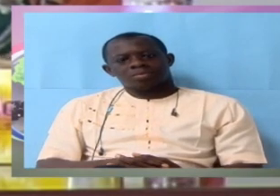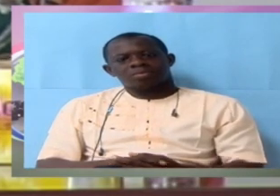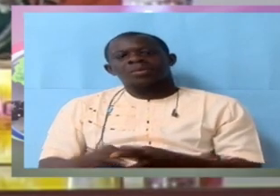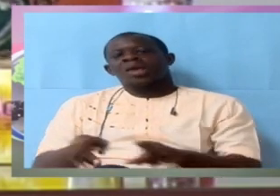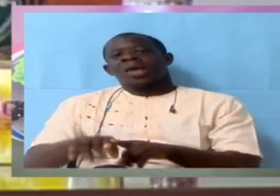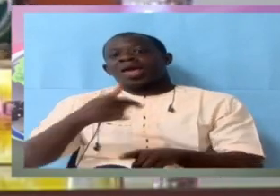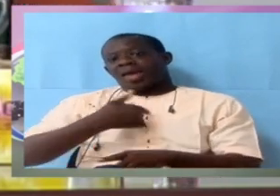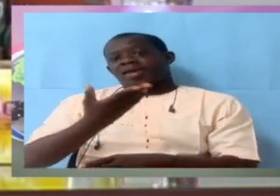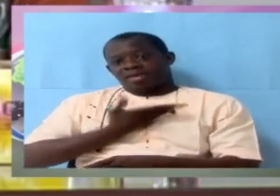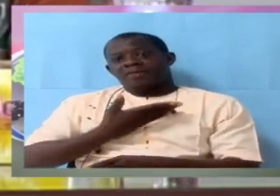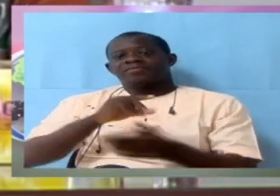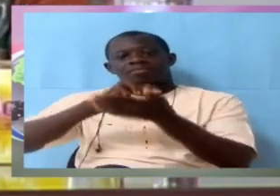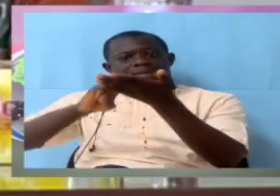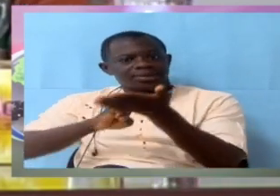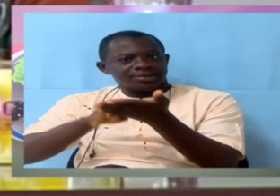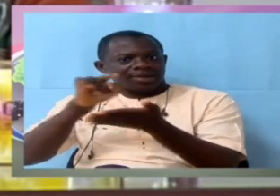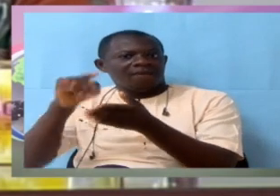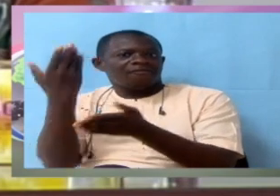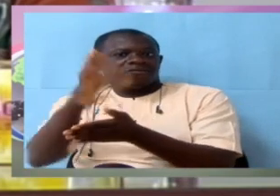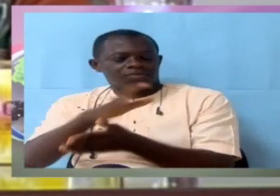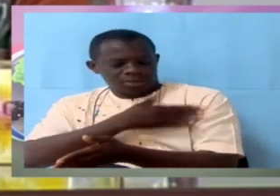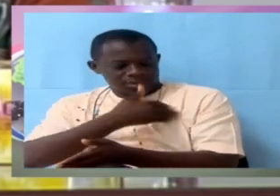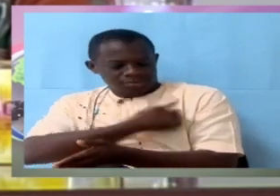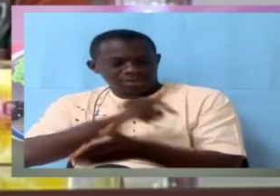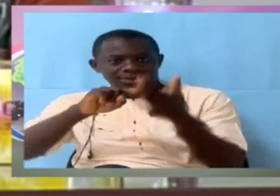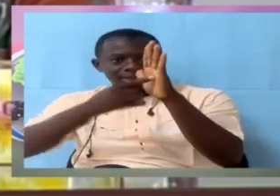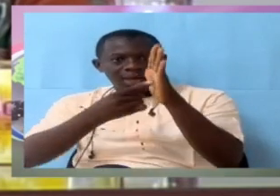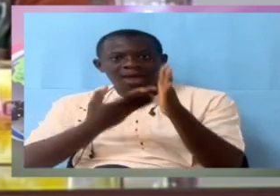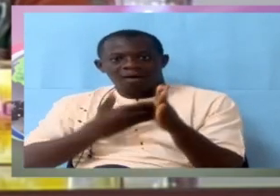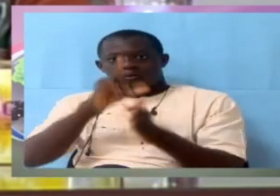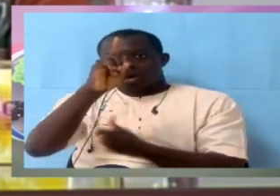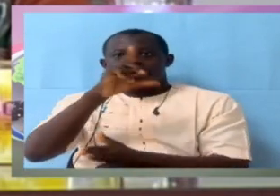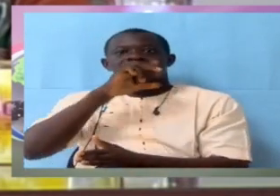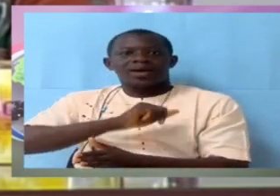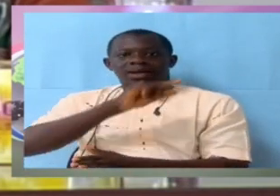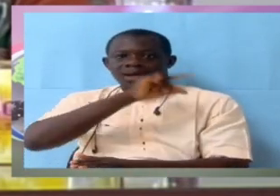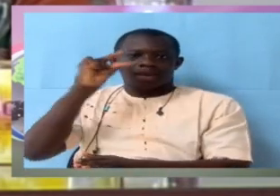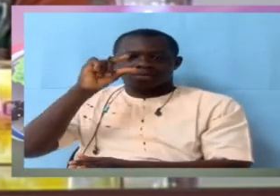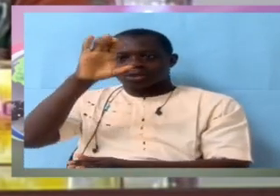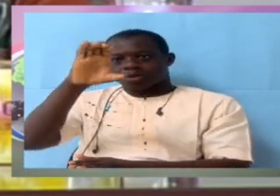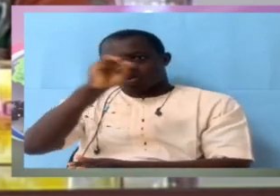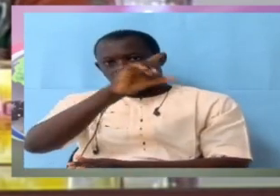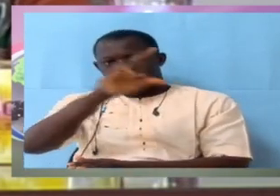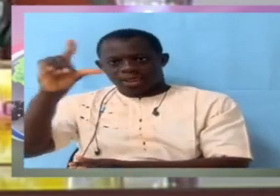I got it from the treatment center there. There is a man called Koli, a Jola